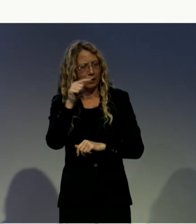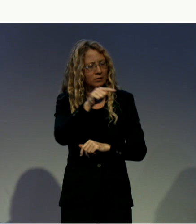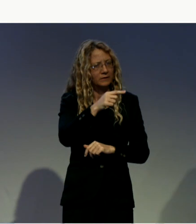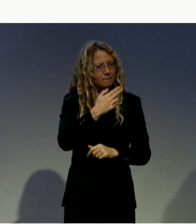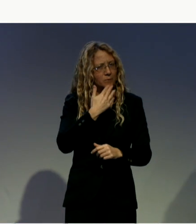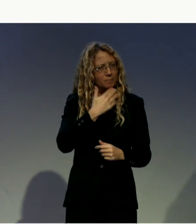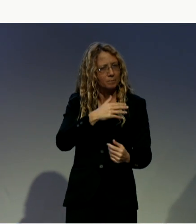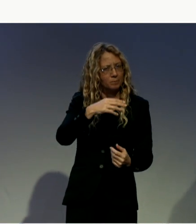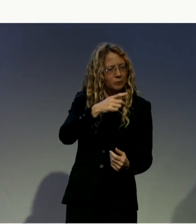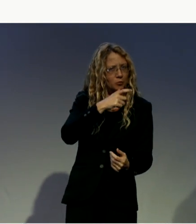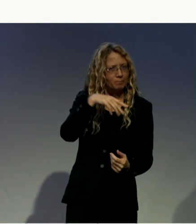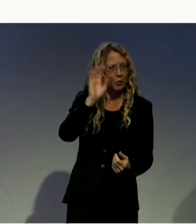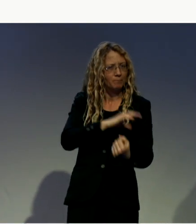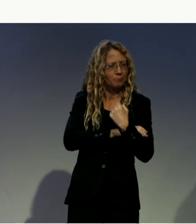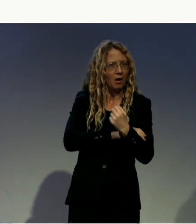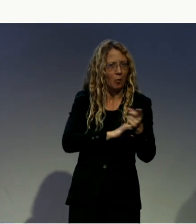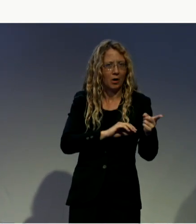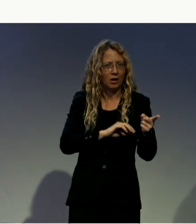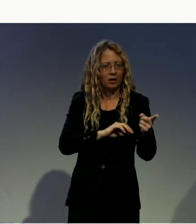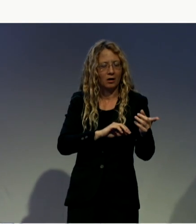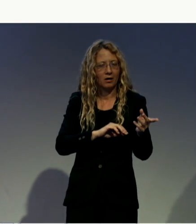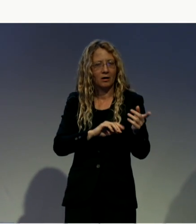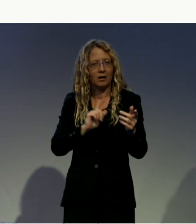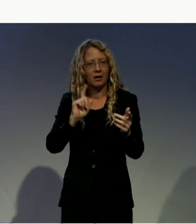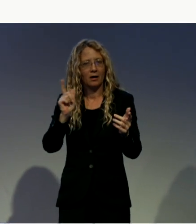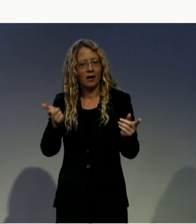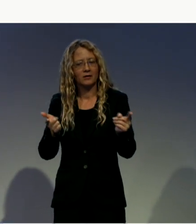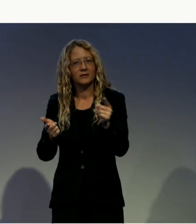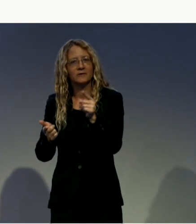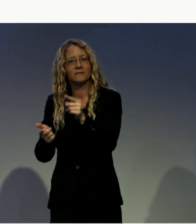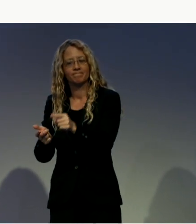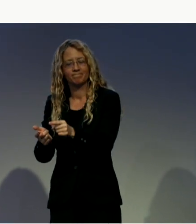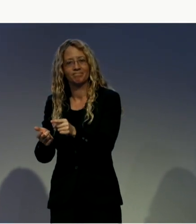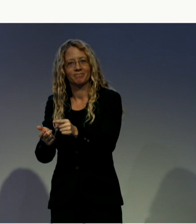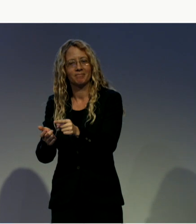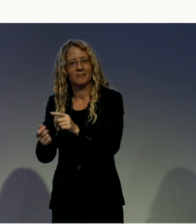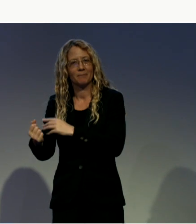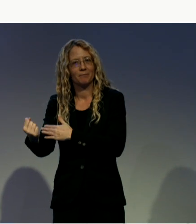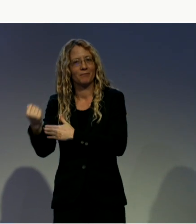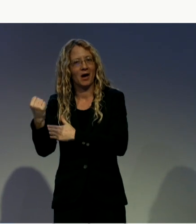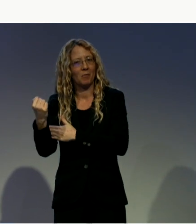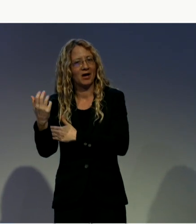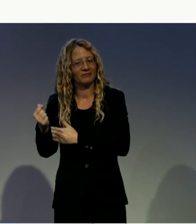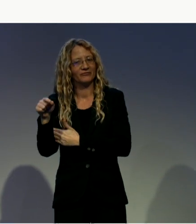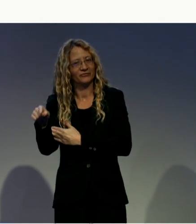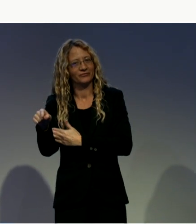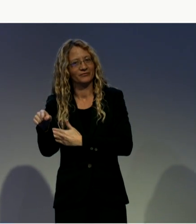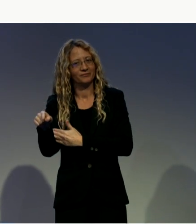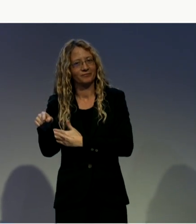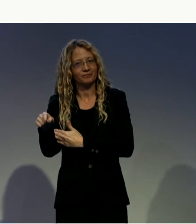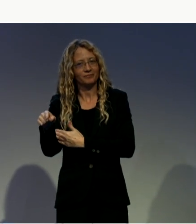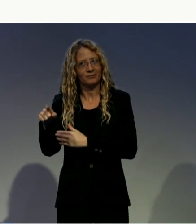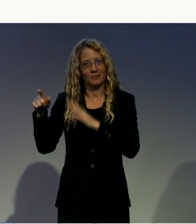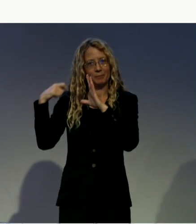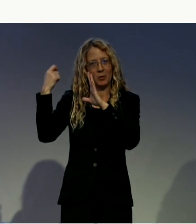really important, because so often in films, disabled people are portrayed as kind